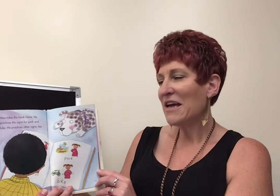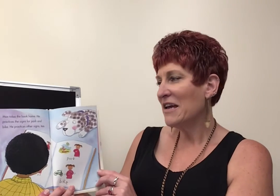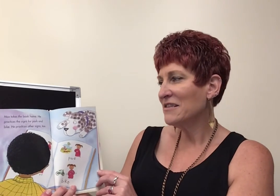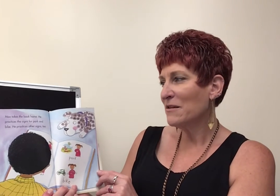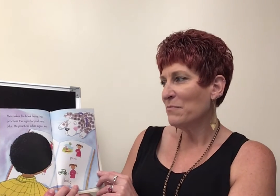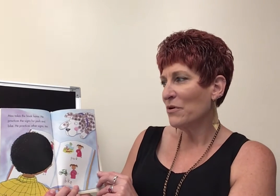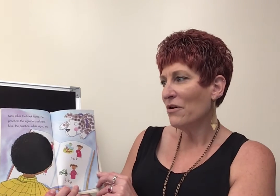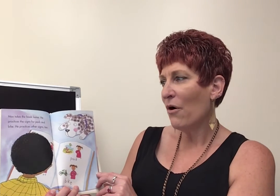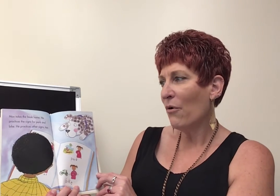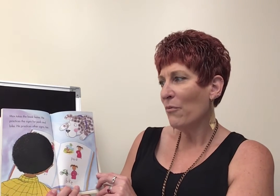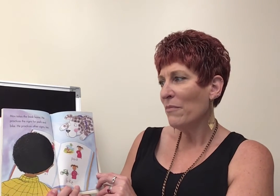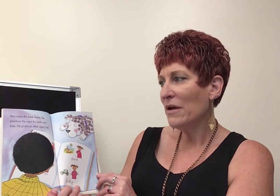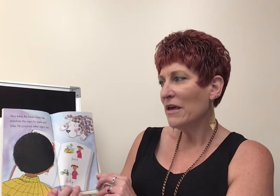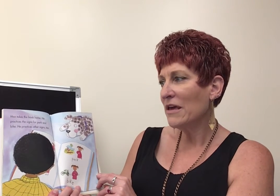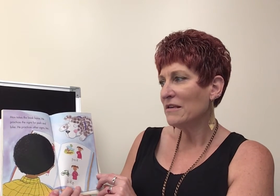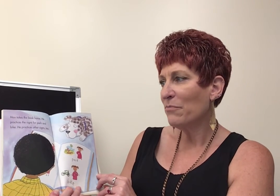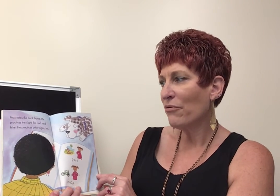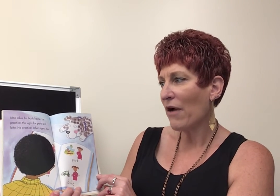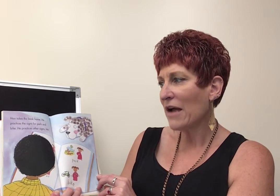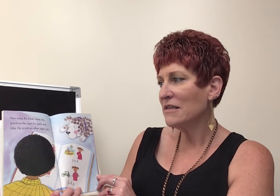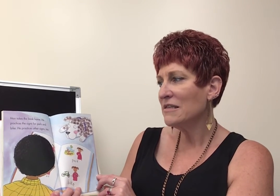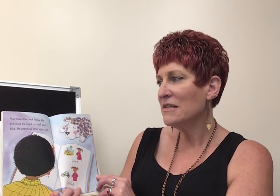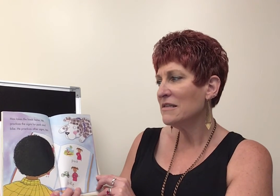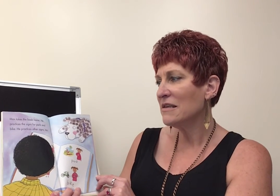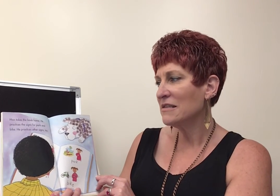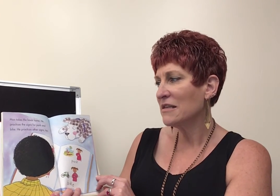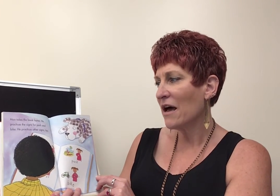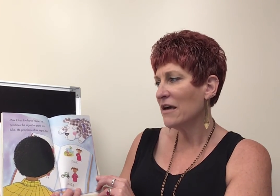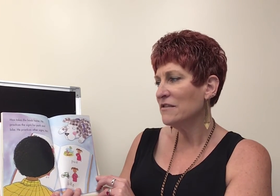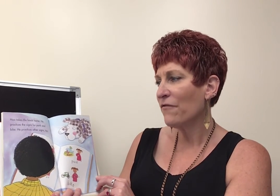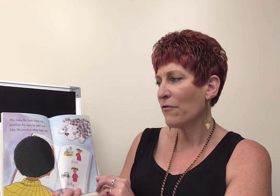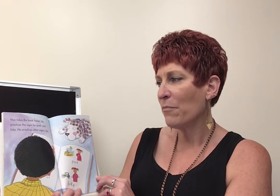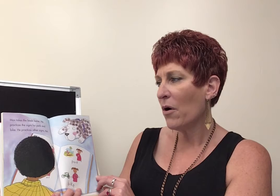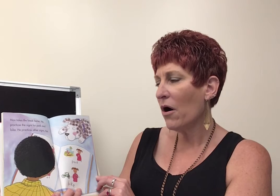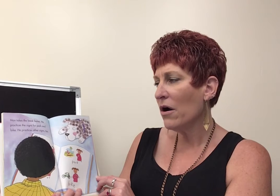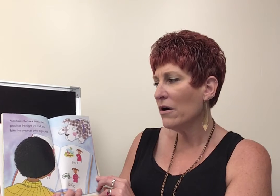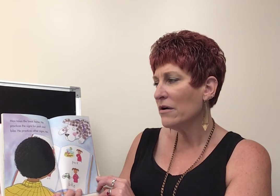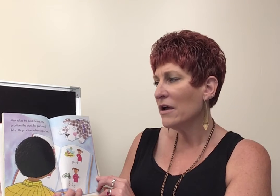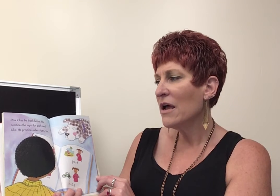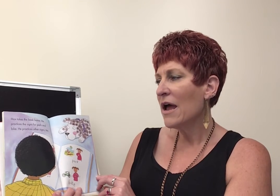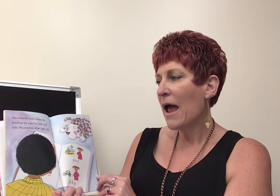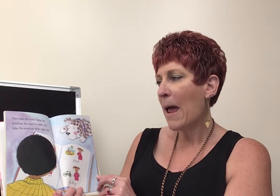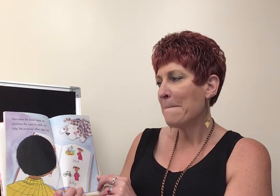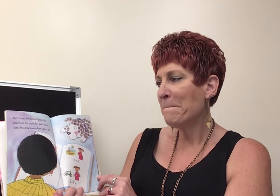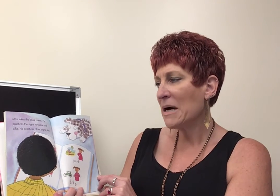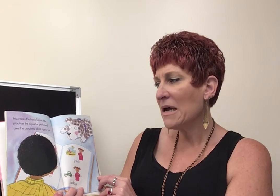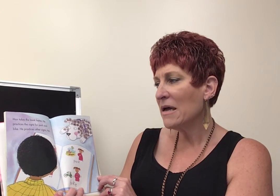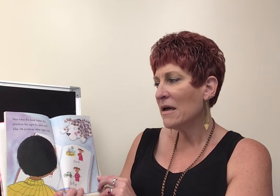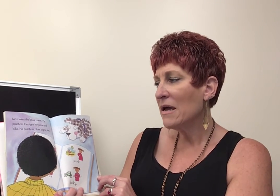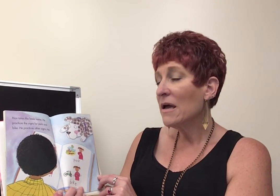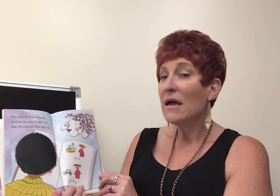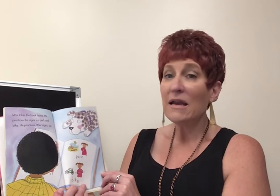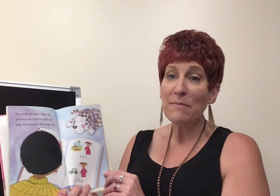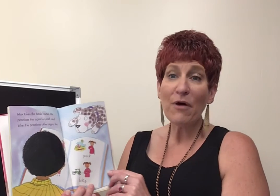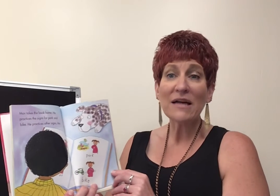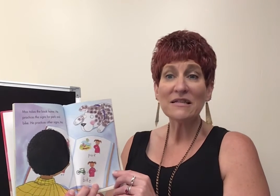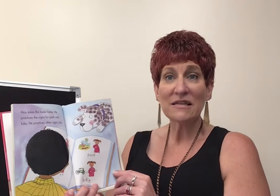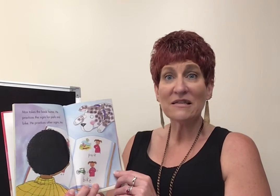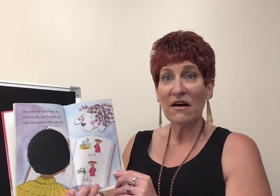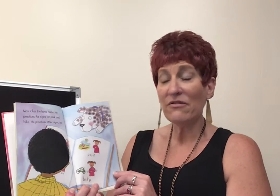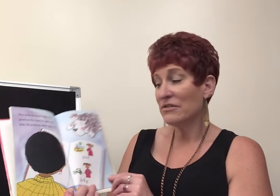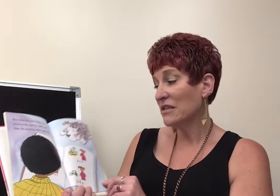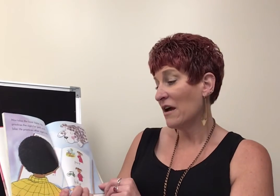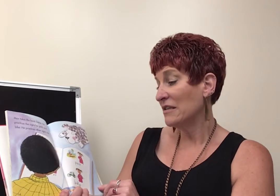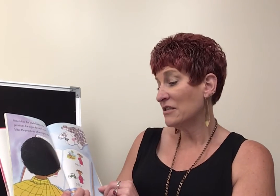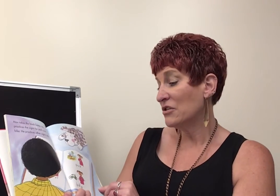Max takes the book home. He practices the signs for park and bike, and he